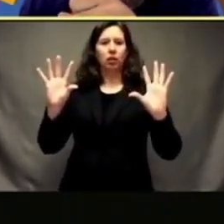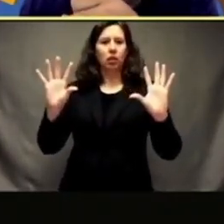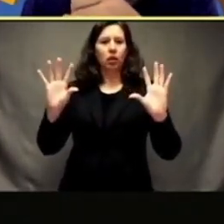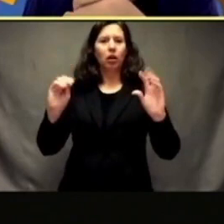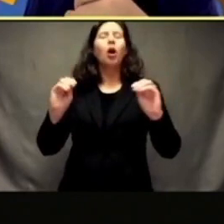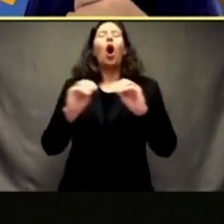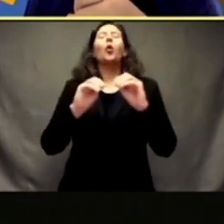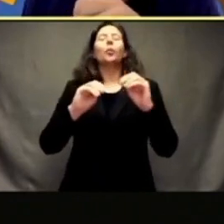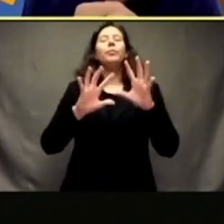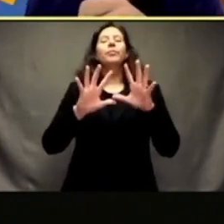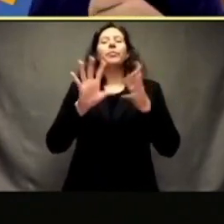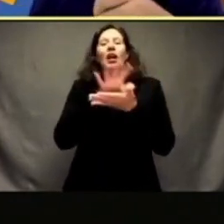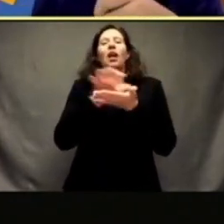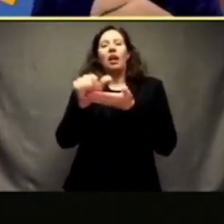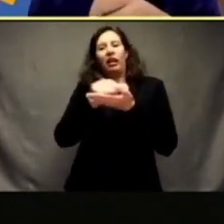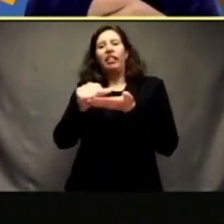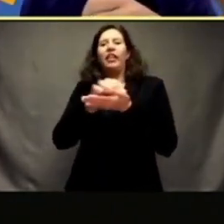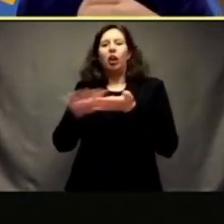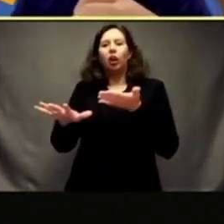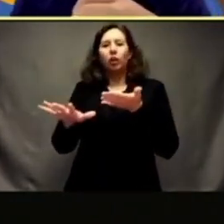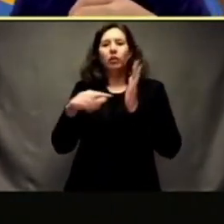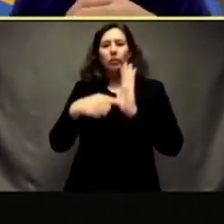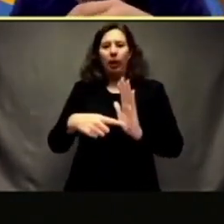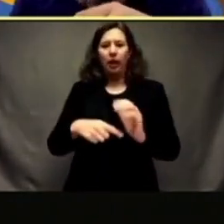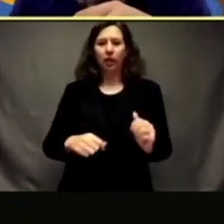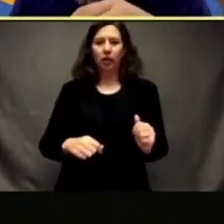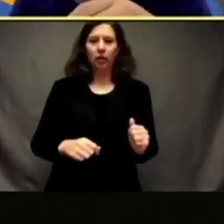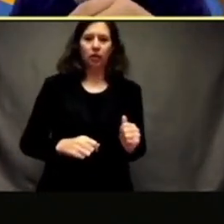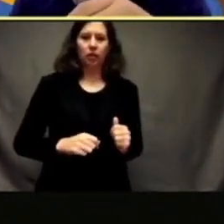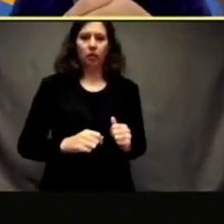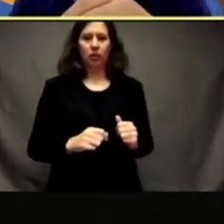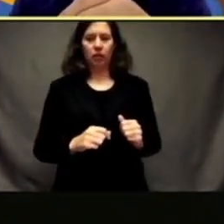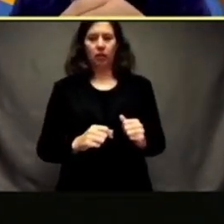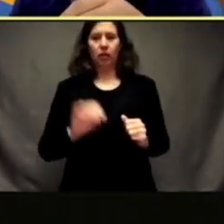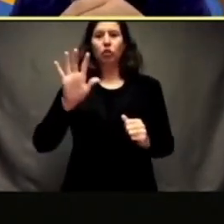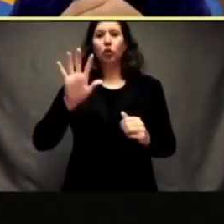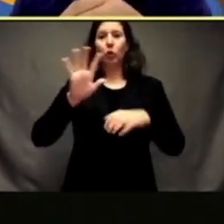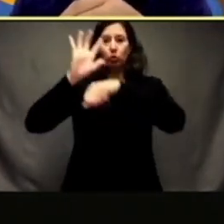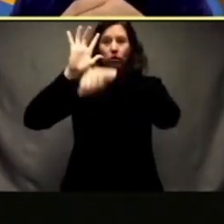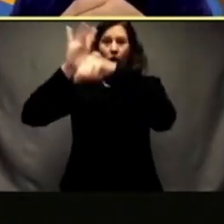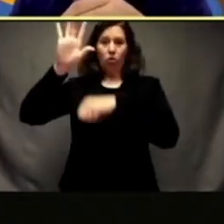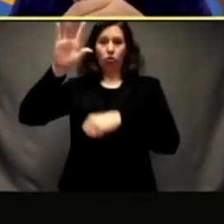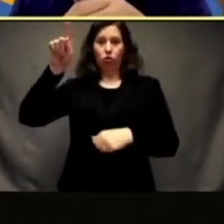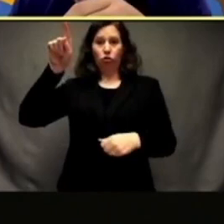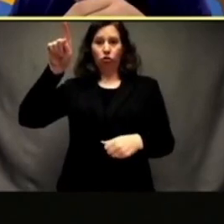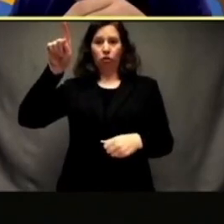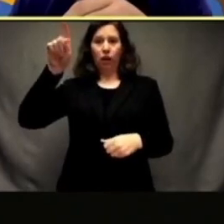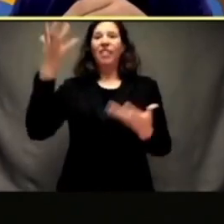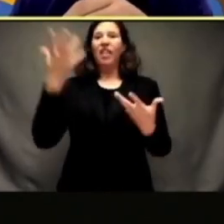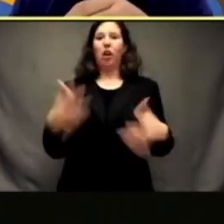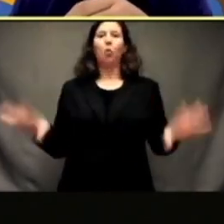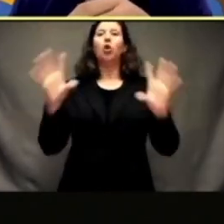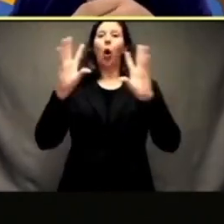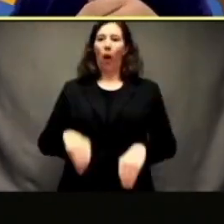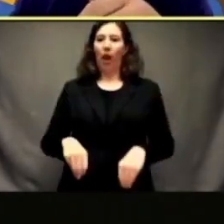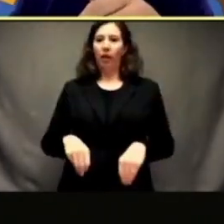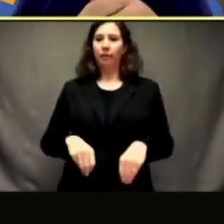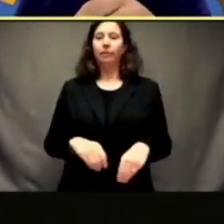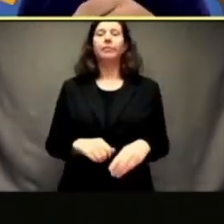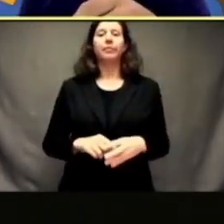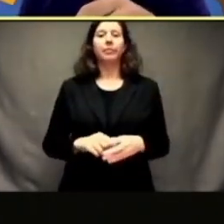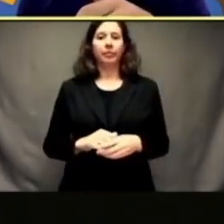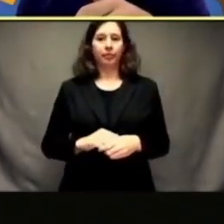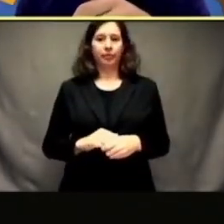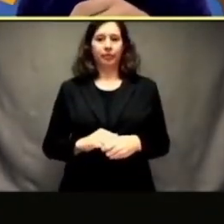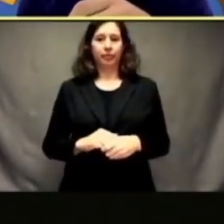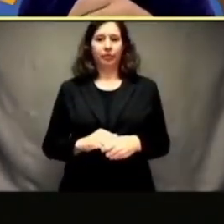Like that. So Okay. you touch the button, then we're going to show to see a heart, and then we stop showing